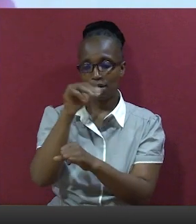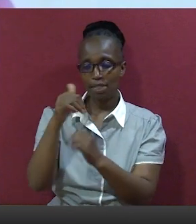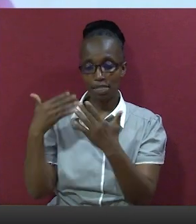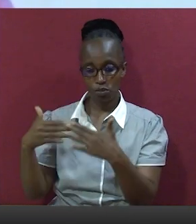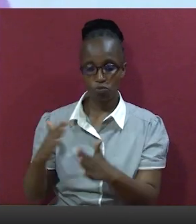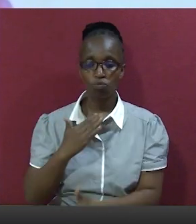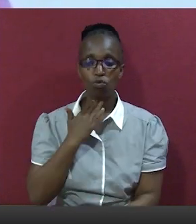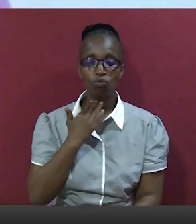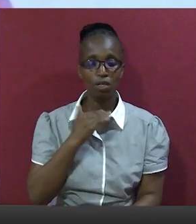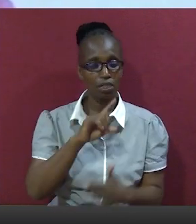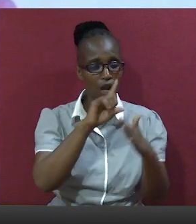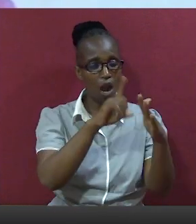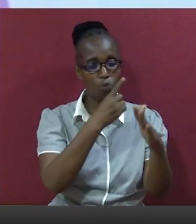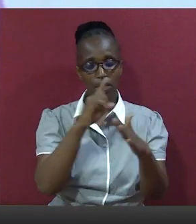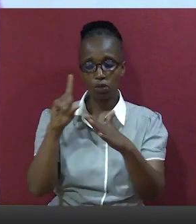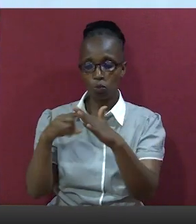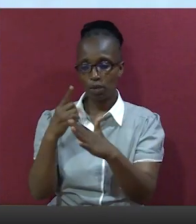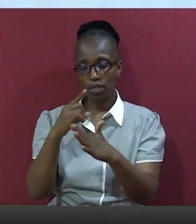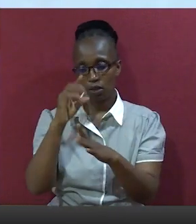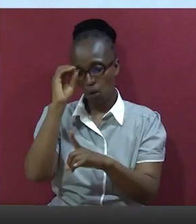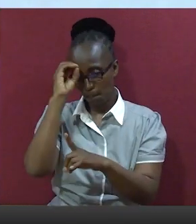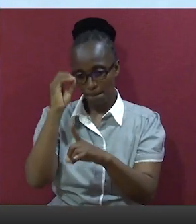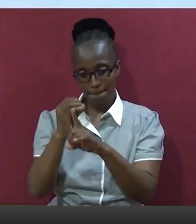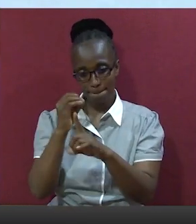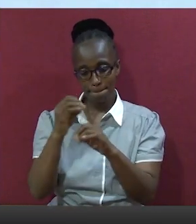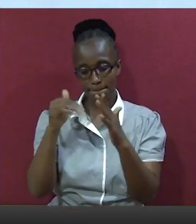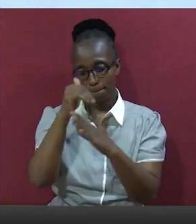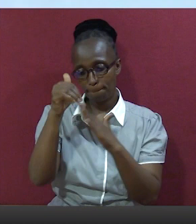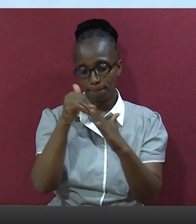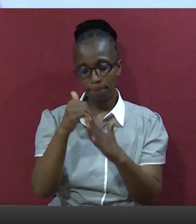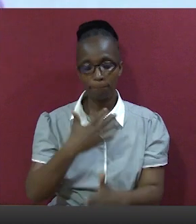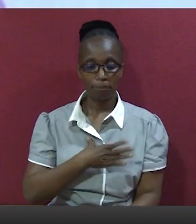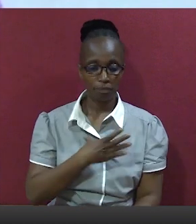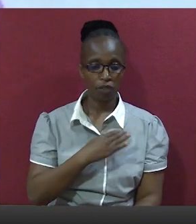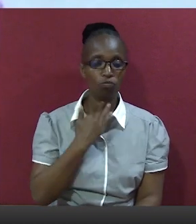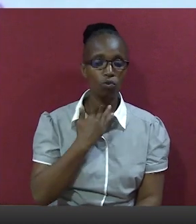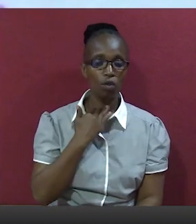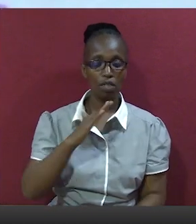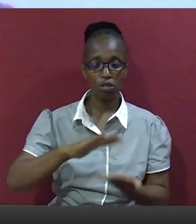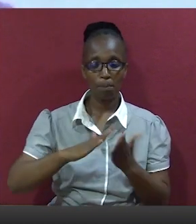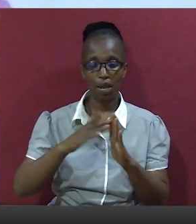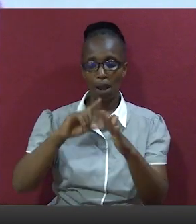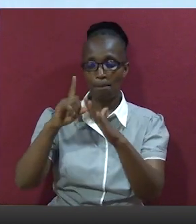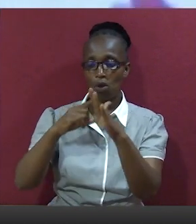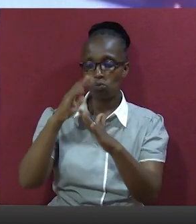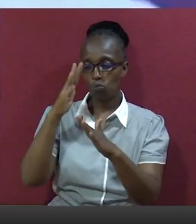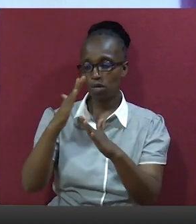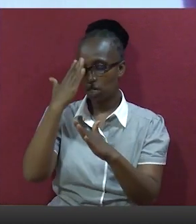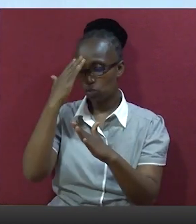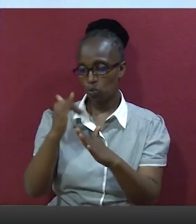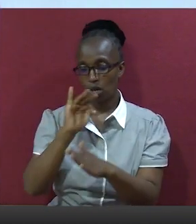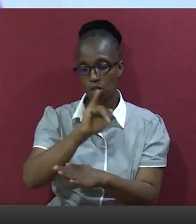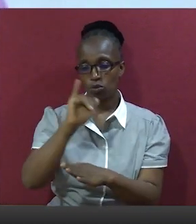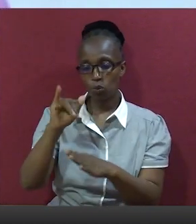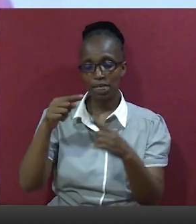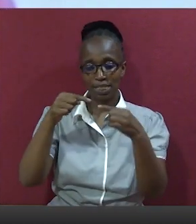lose. We want a win-win outcome for all of us. We all want to be winners because